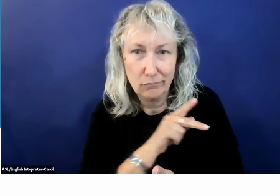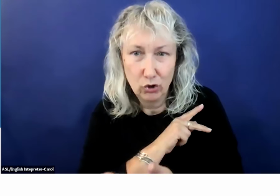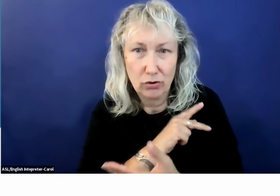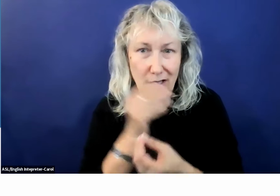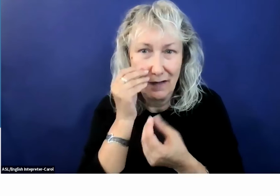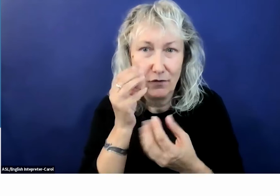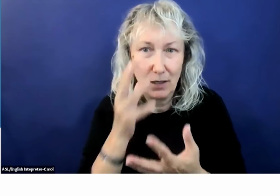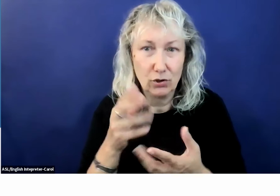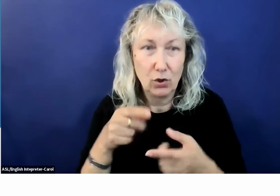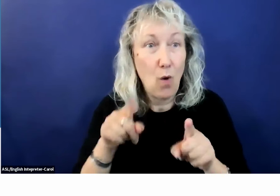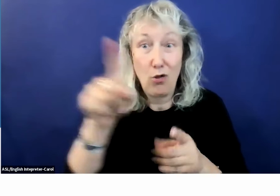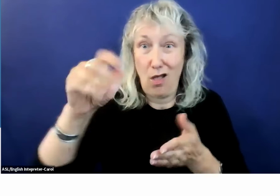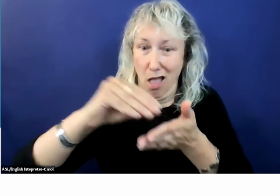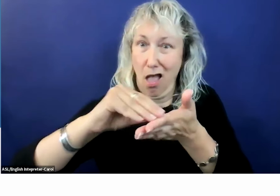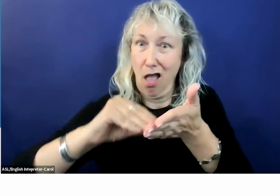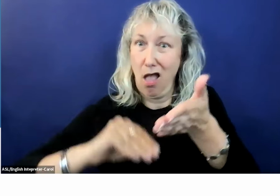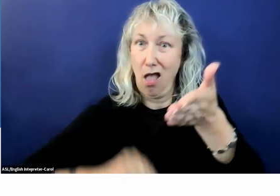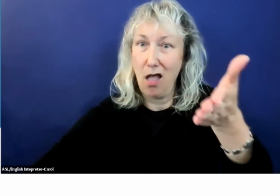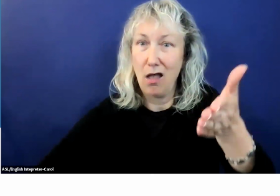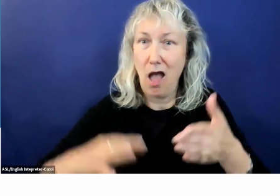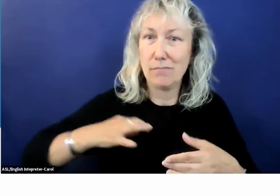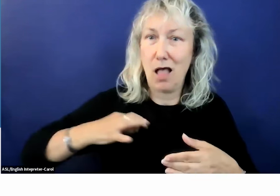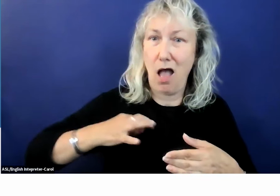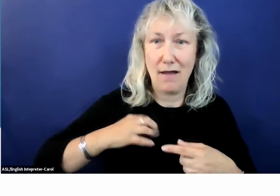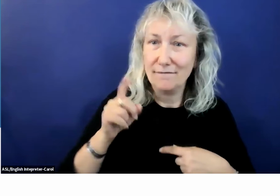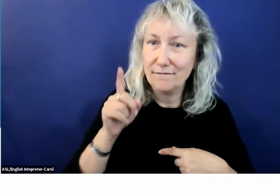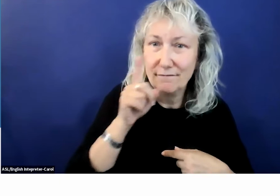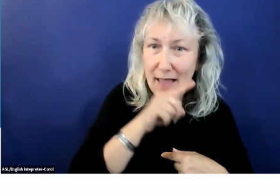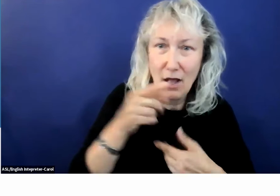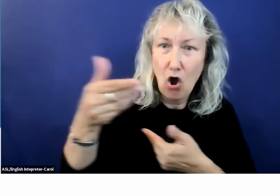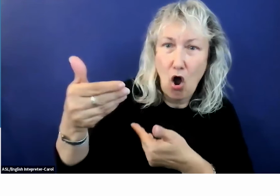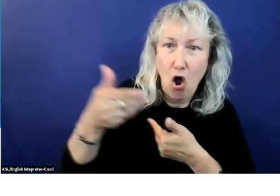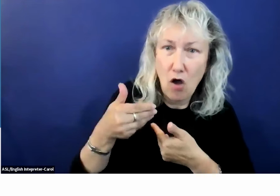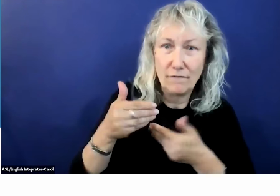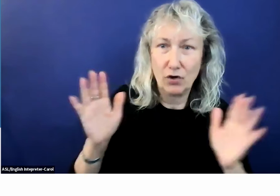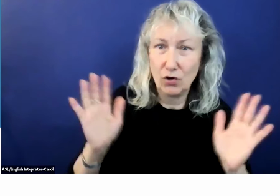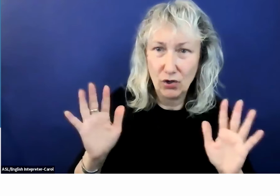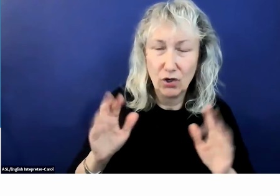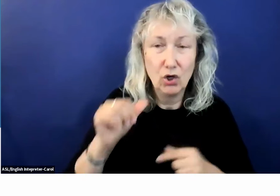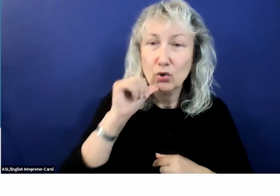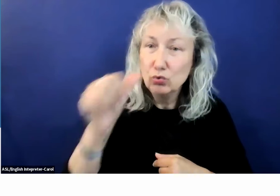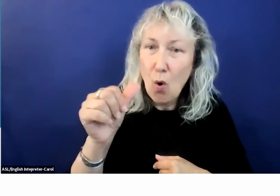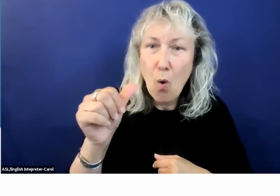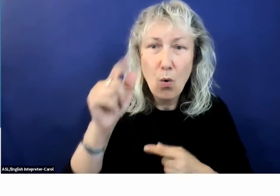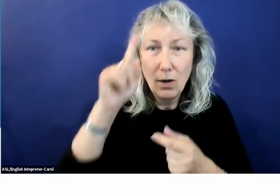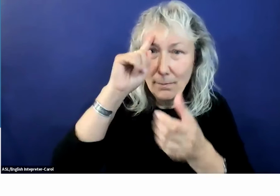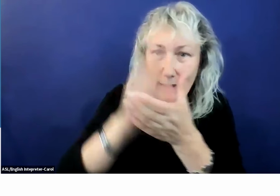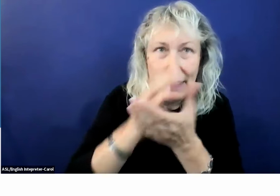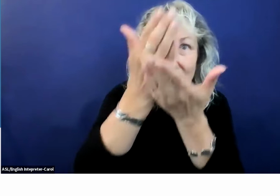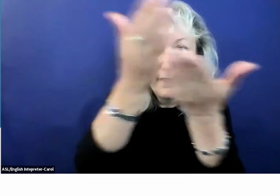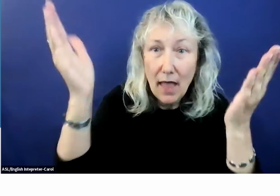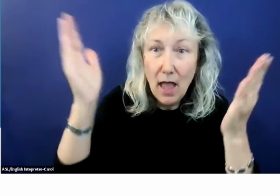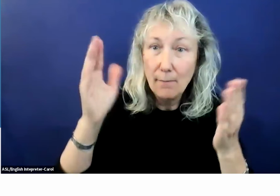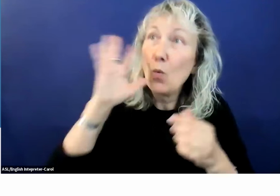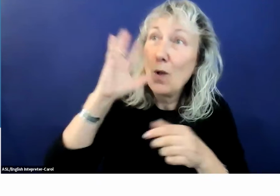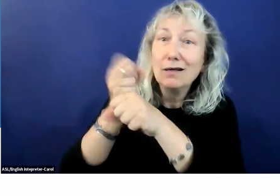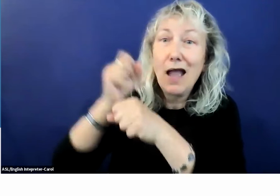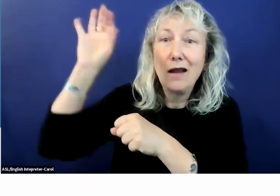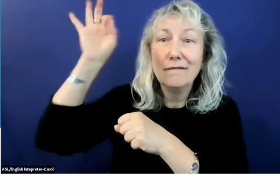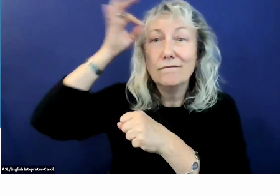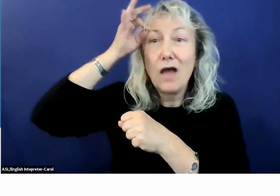a fake relief offer. Do not believe anyone who promises a disaster grant and then asks for an